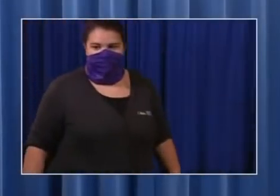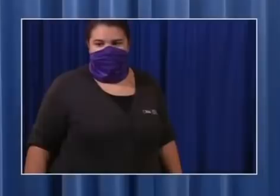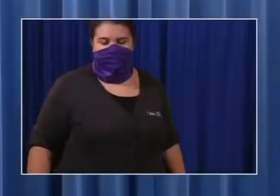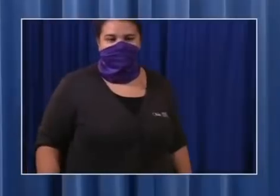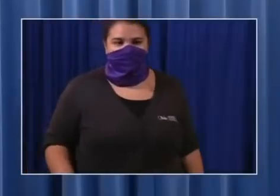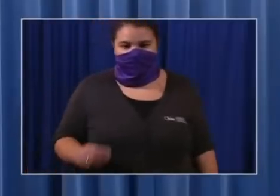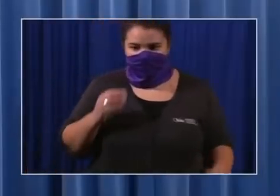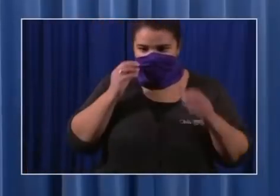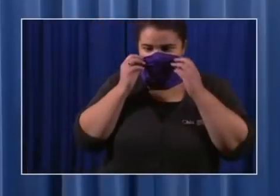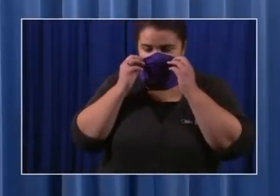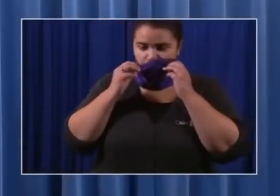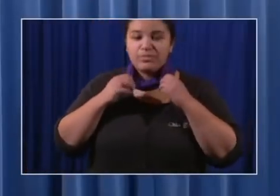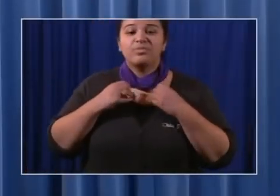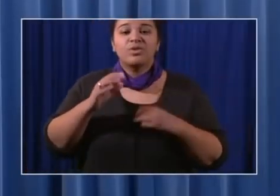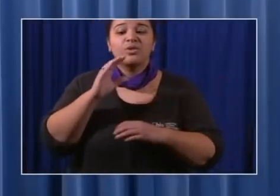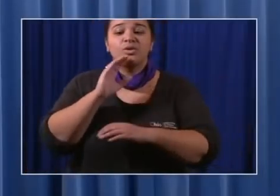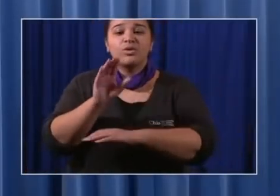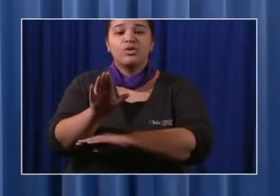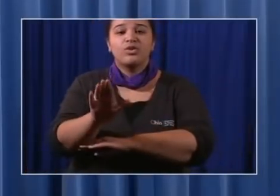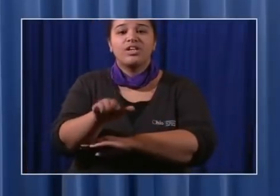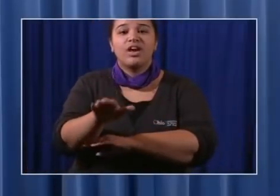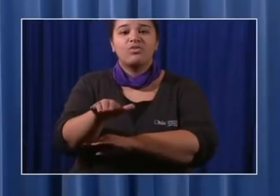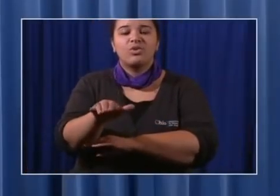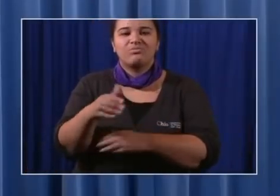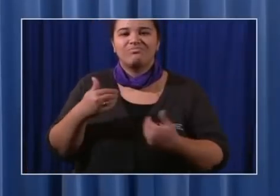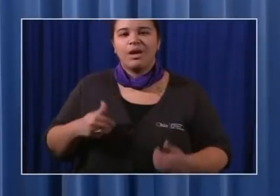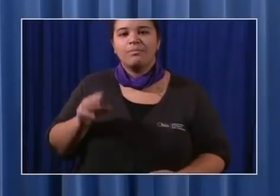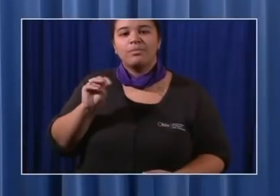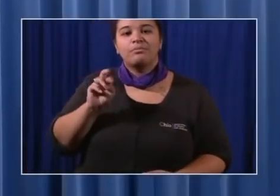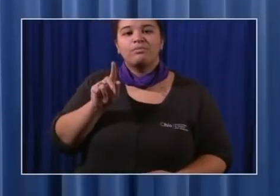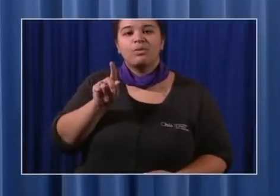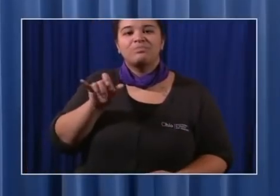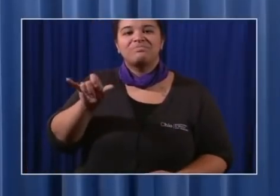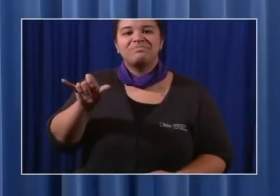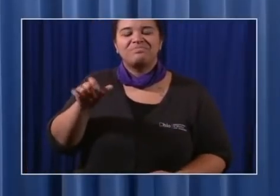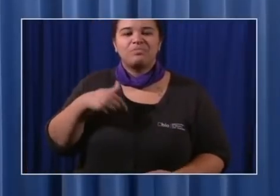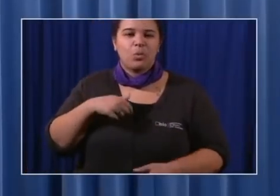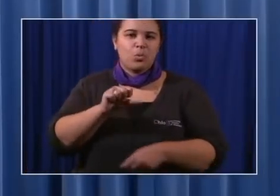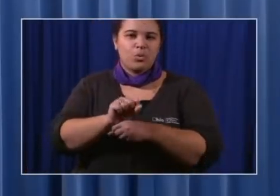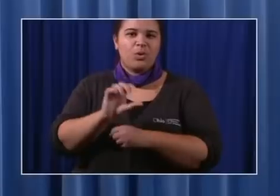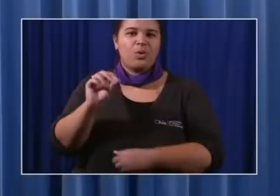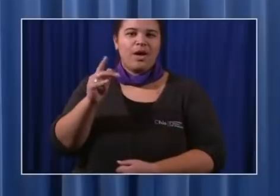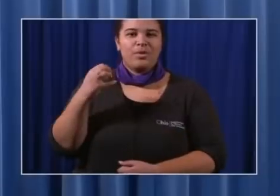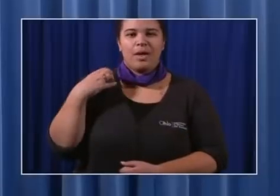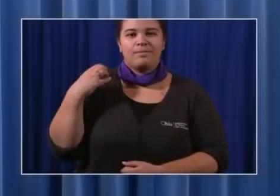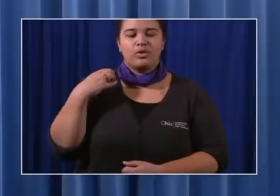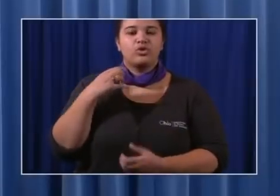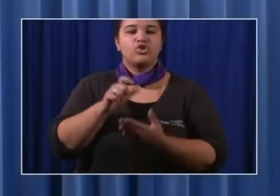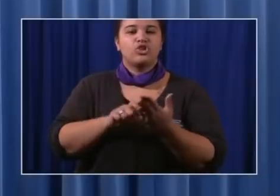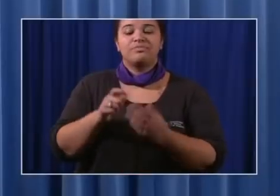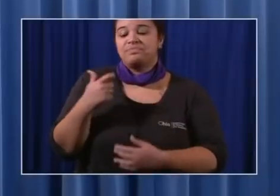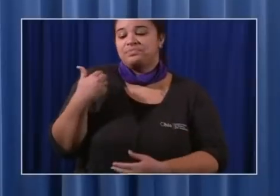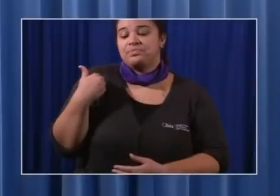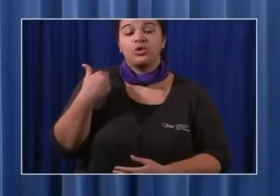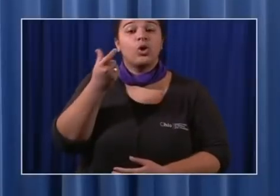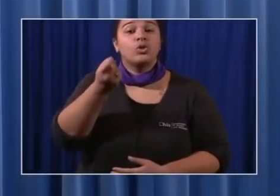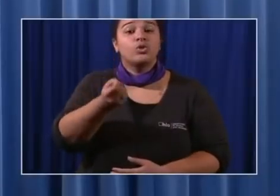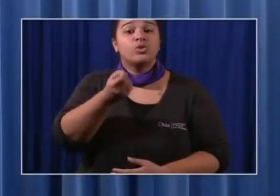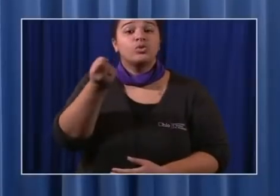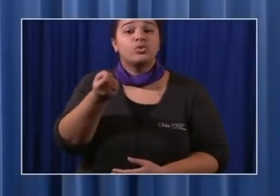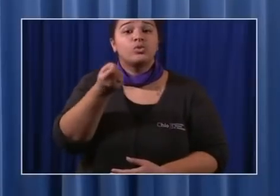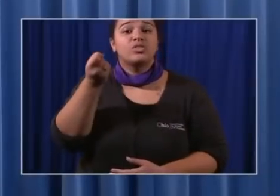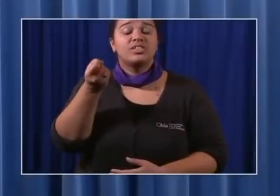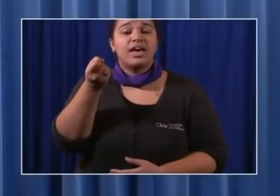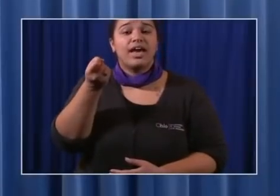Good afternoon, Governor. Marty Schladen, Ohio Capitol Journal. On Tuesday, U.S. Attorney DeVillers said that